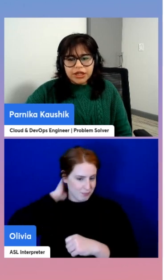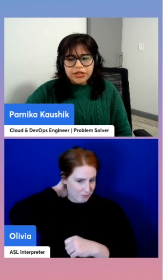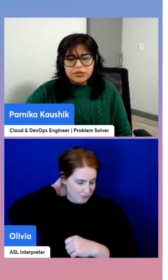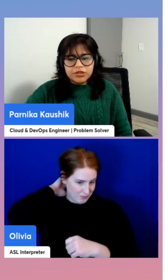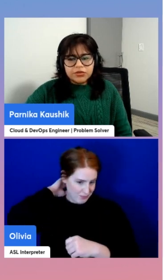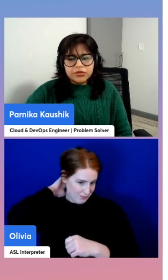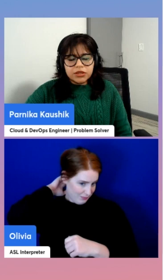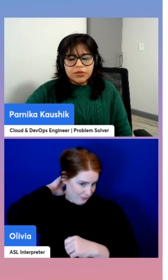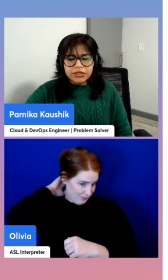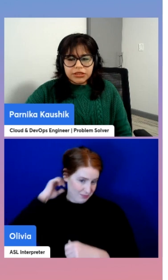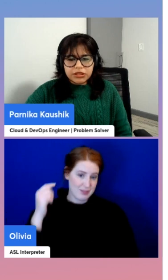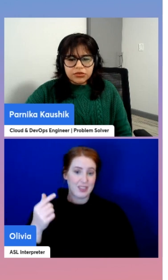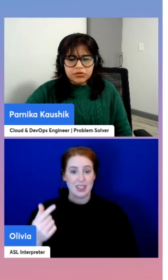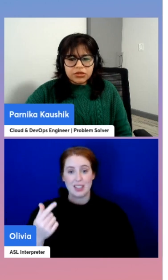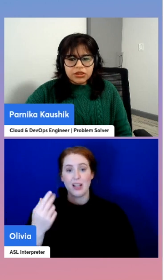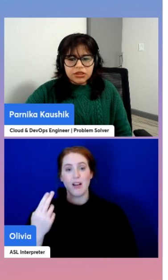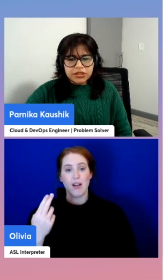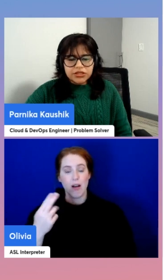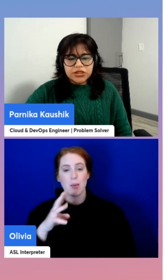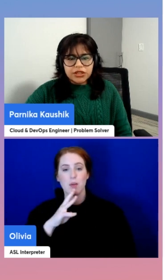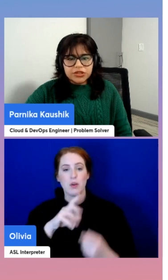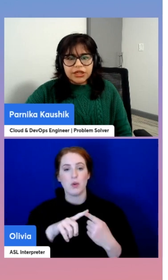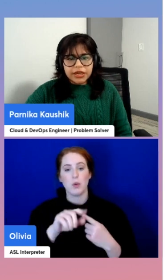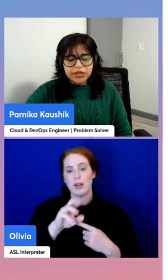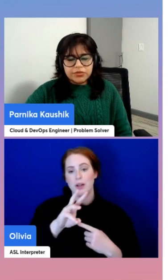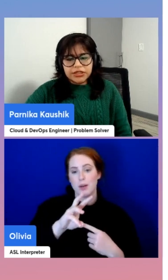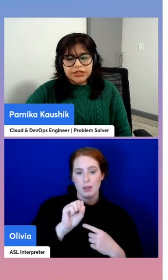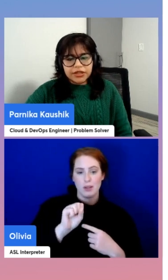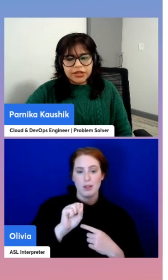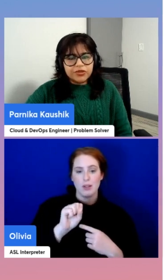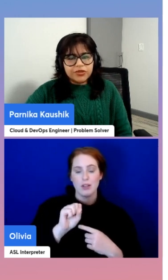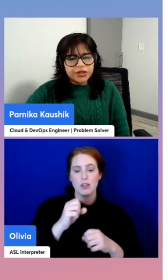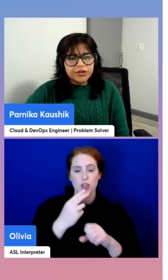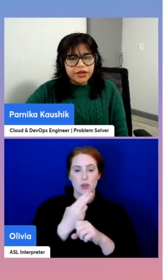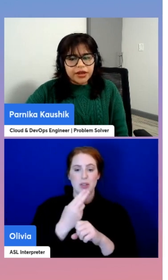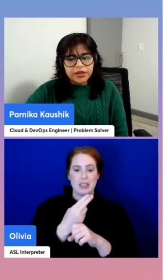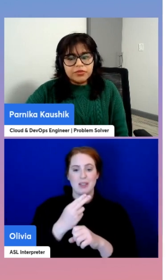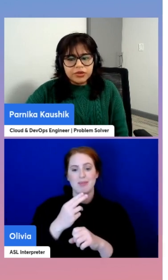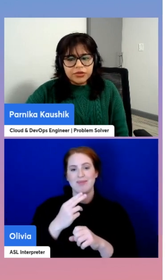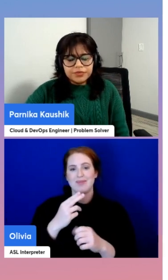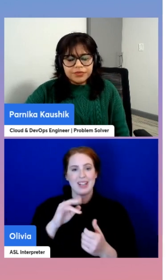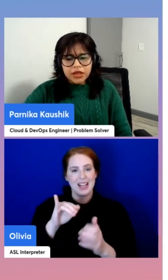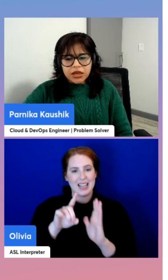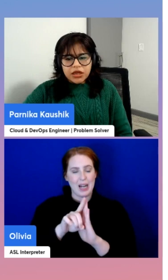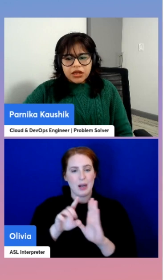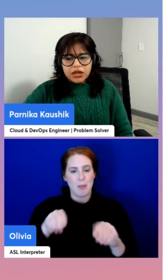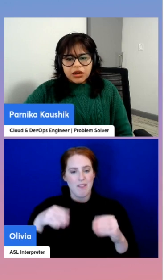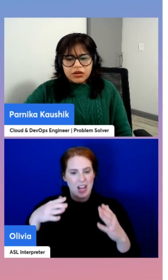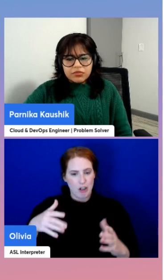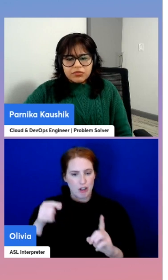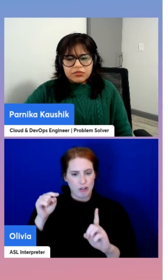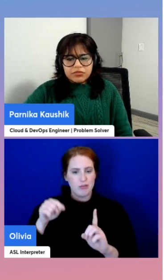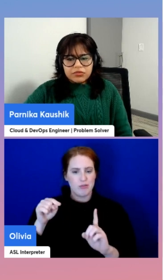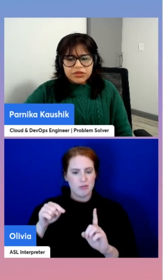GitHub talks to AWS using OIDC, essentially using an AWS identity provider and an IAM role.